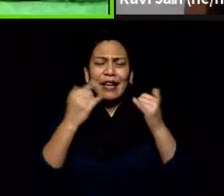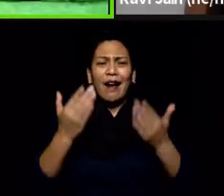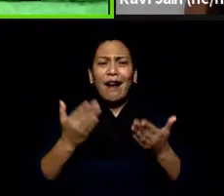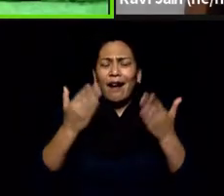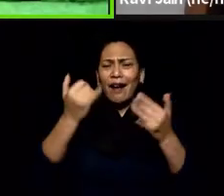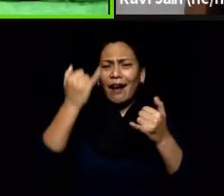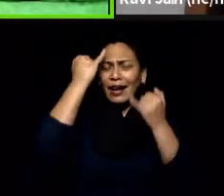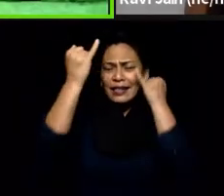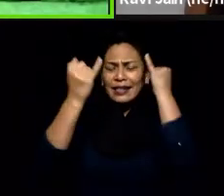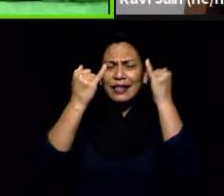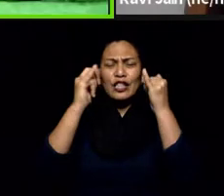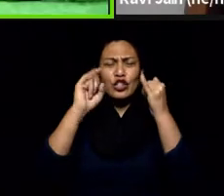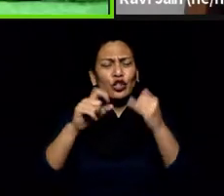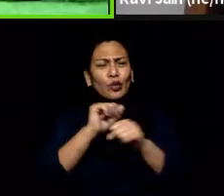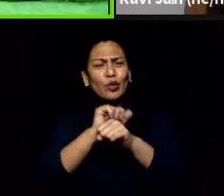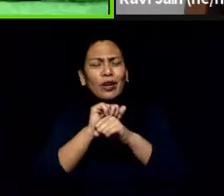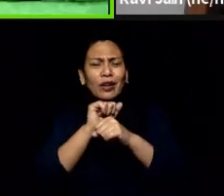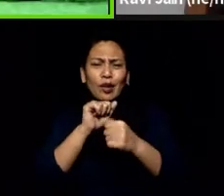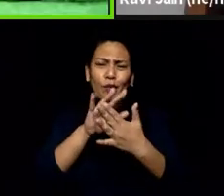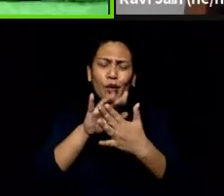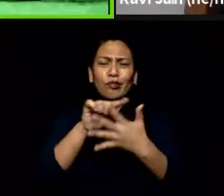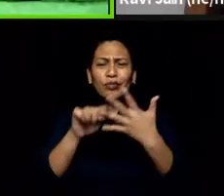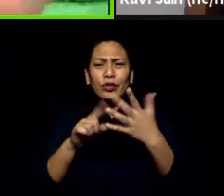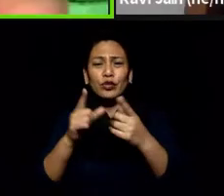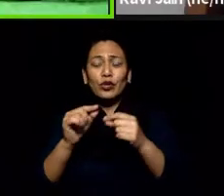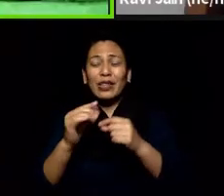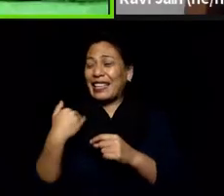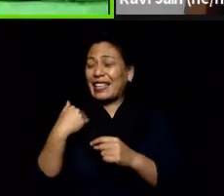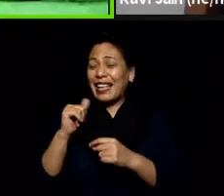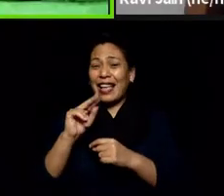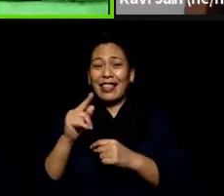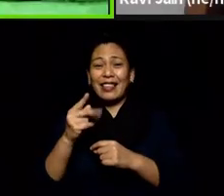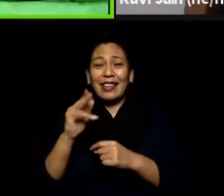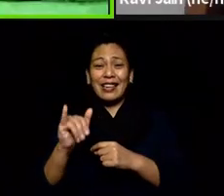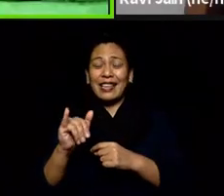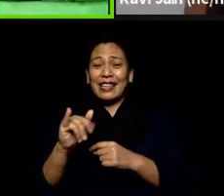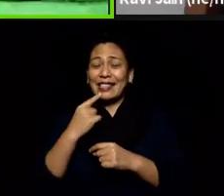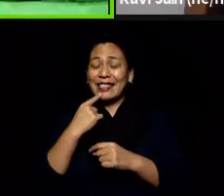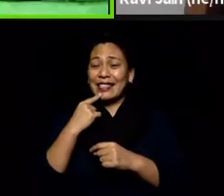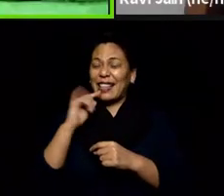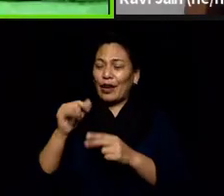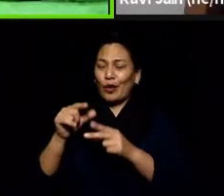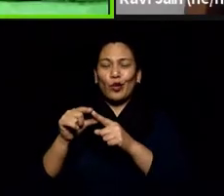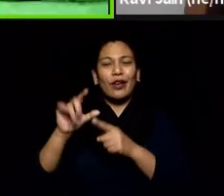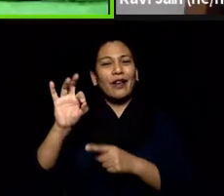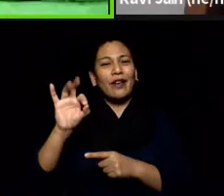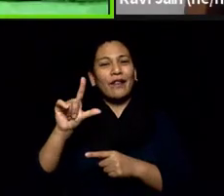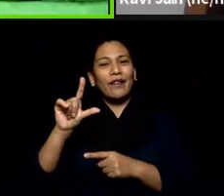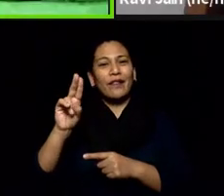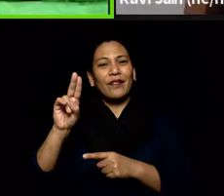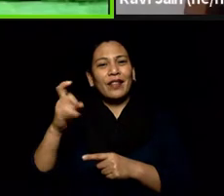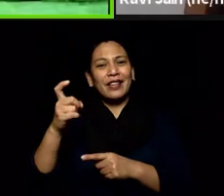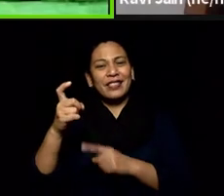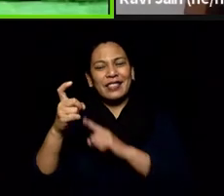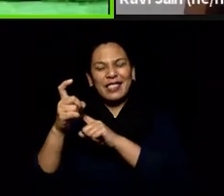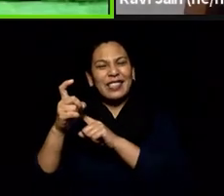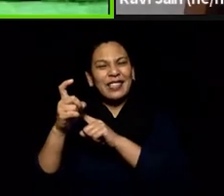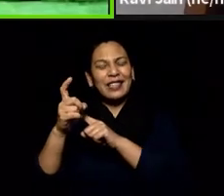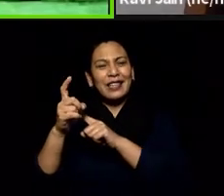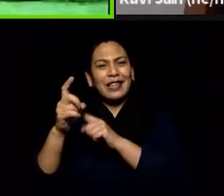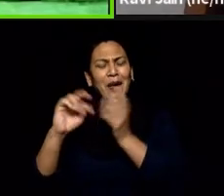I feel like Anthony just said, and I'm sorry for taking from other people, but Anthony just said flux, like, we're in this, like,